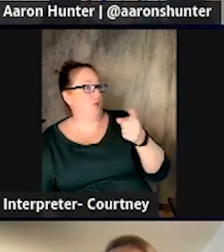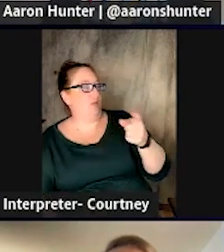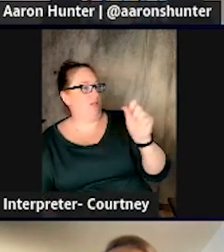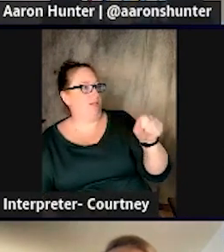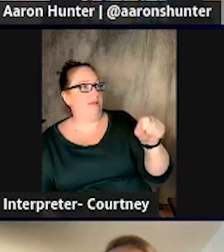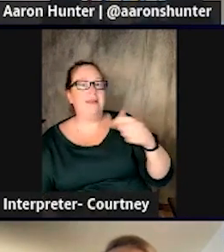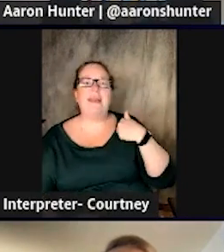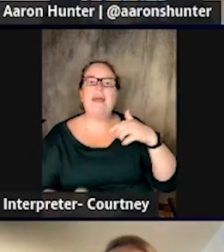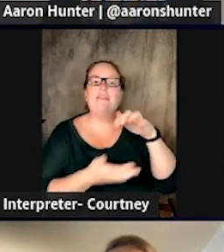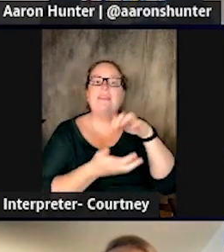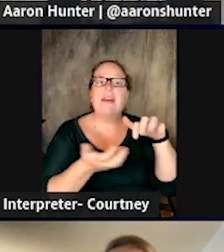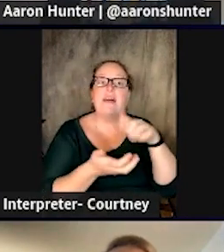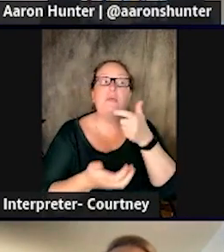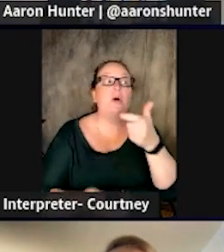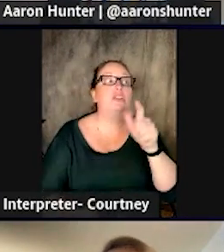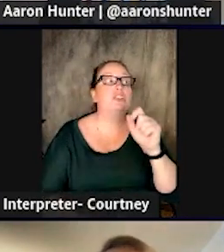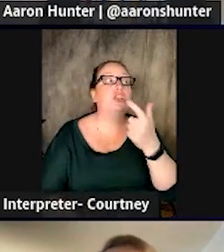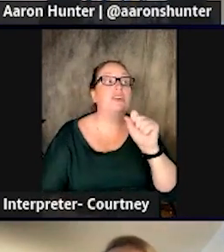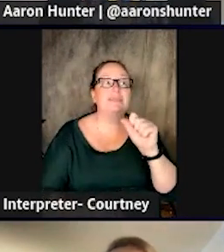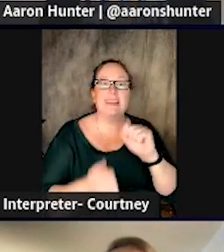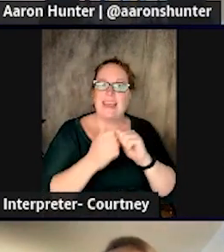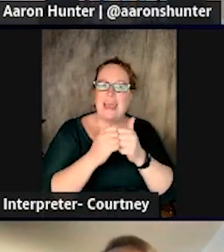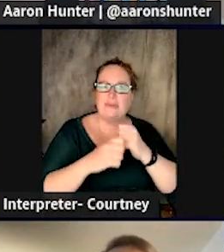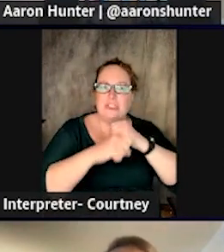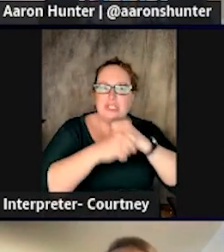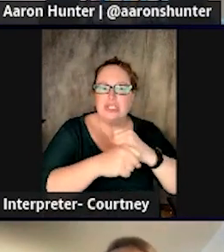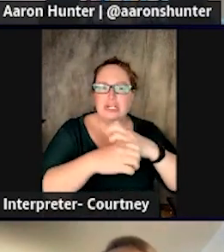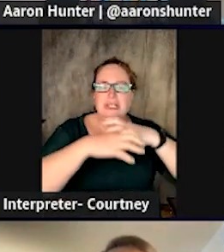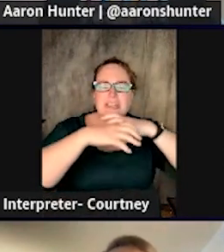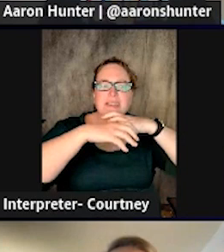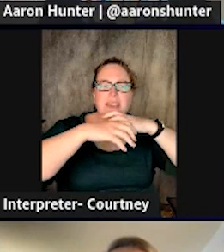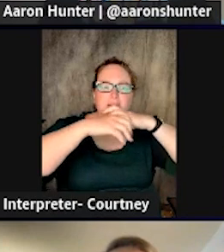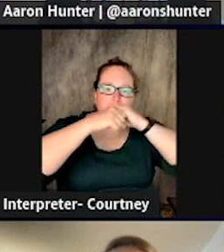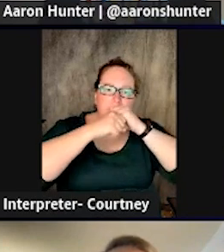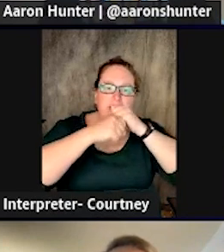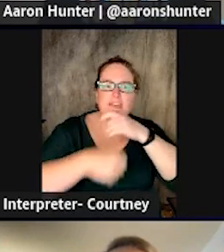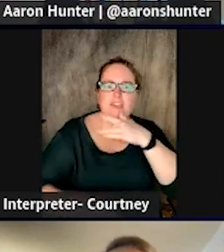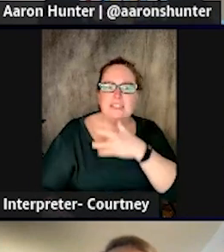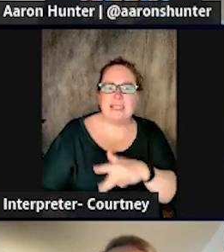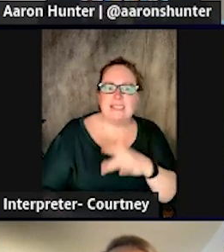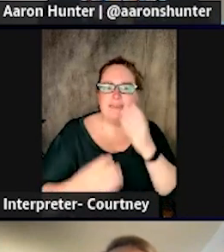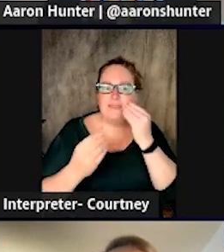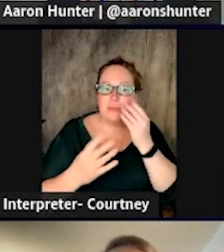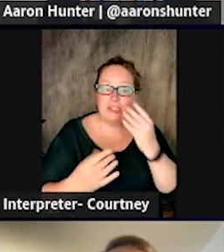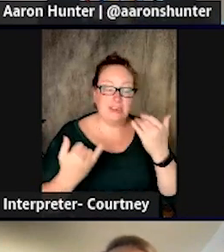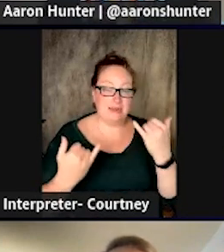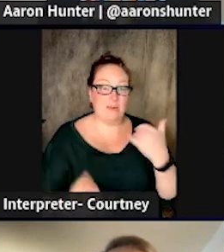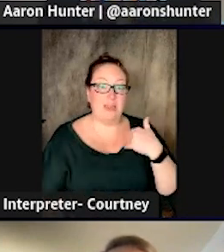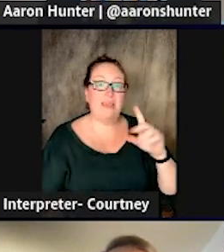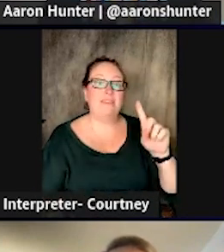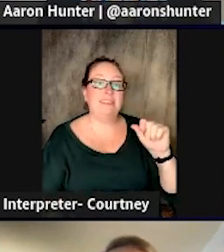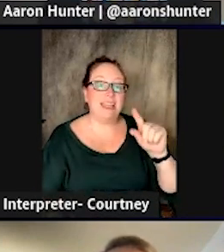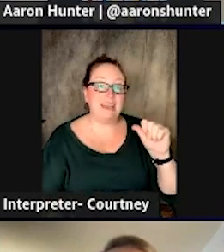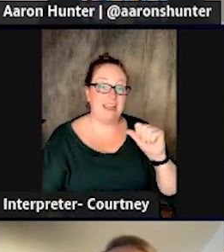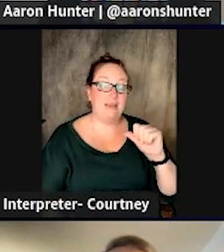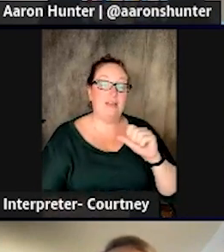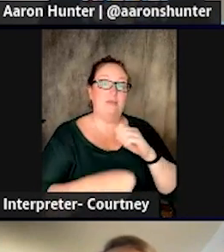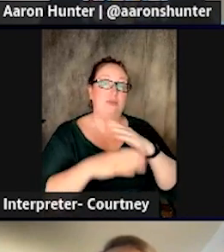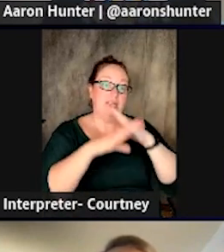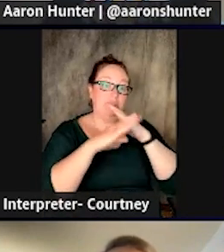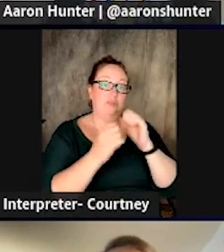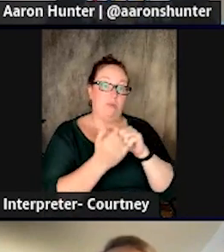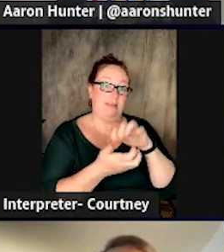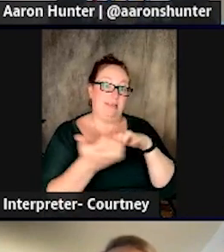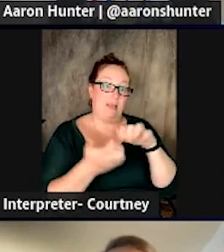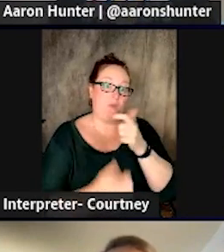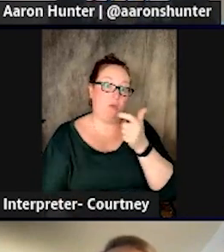How do we secure this confidential, sensitive data? And now we have data protection, enable data protection for your CloudWatch logs. And what if you